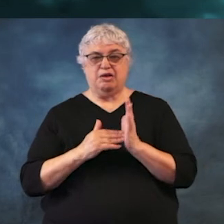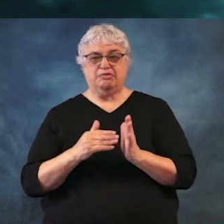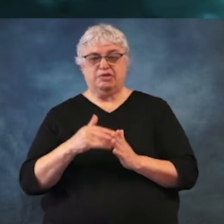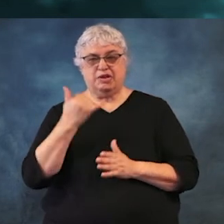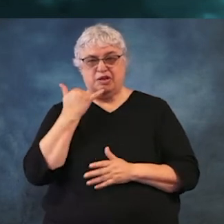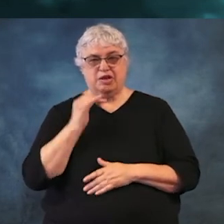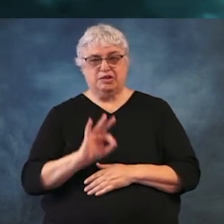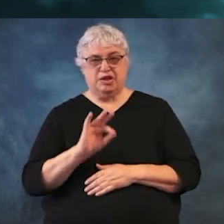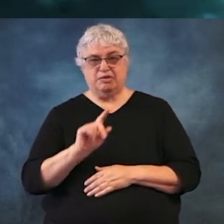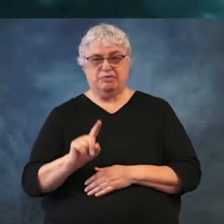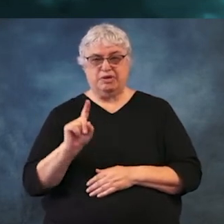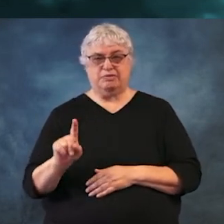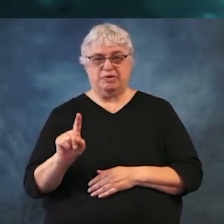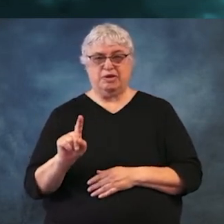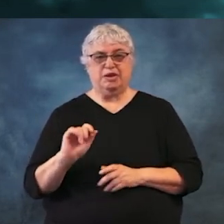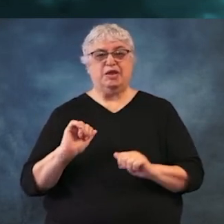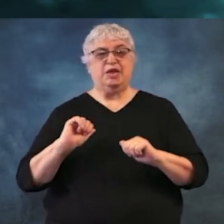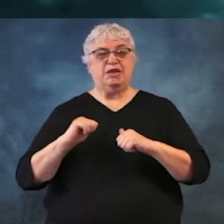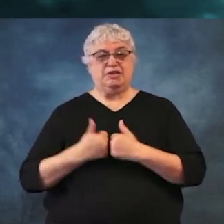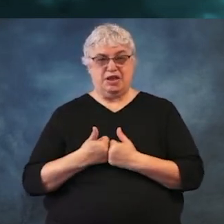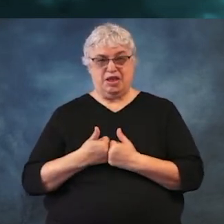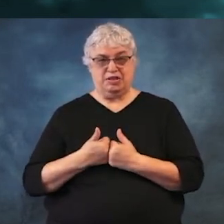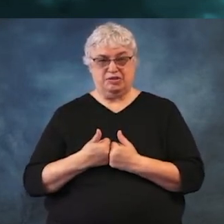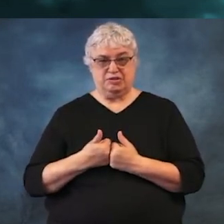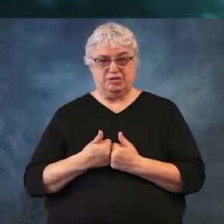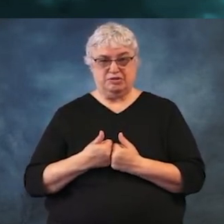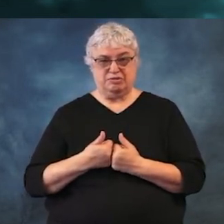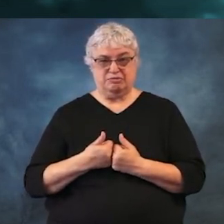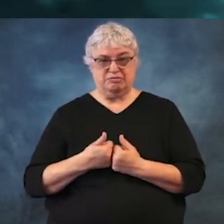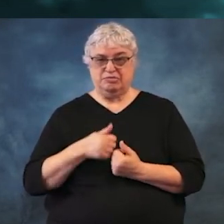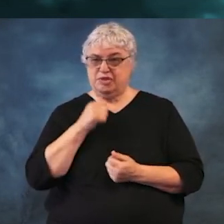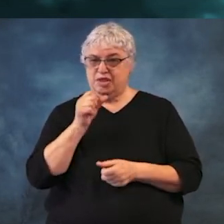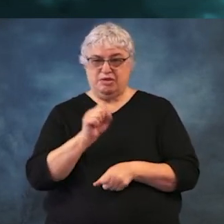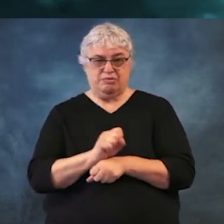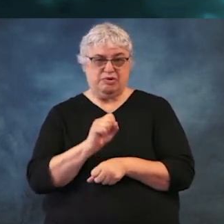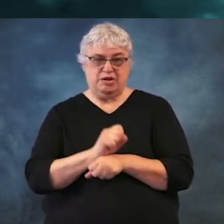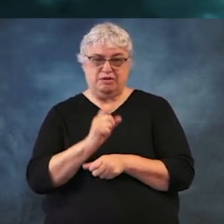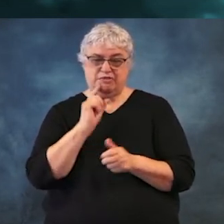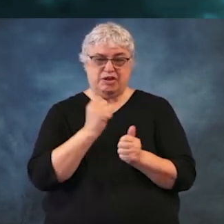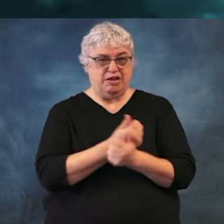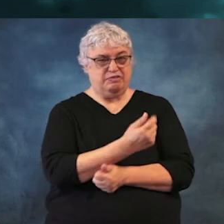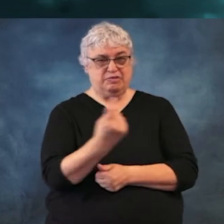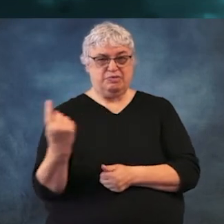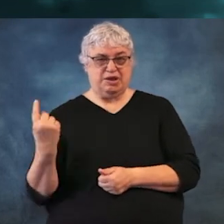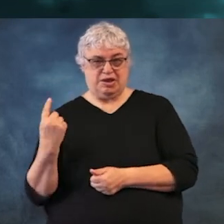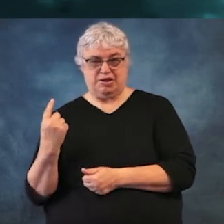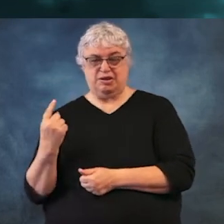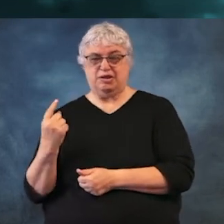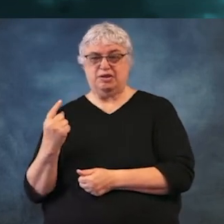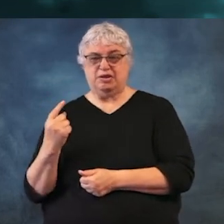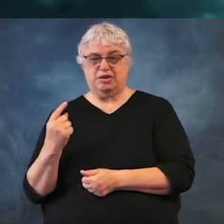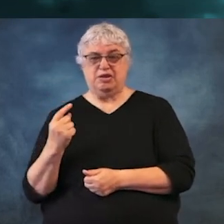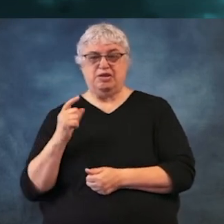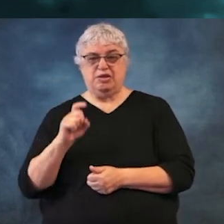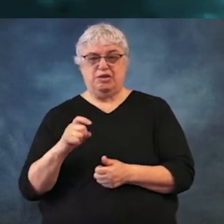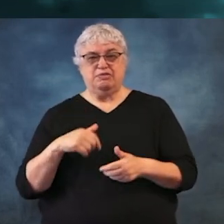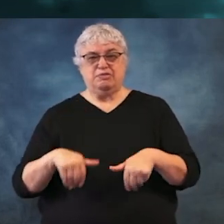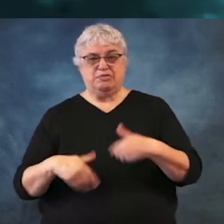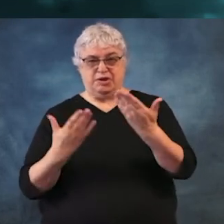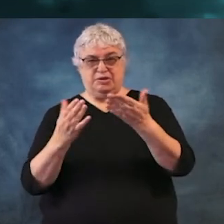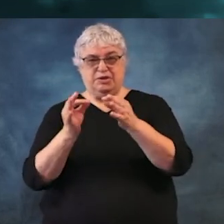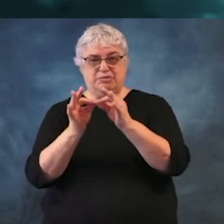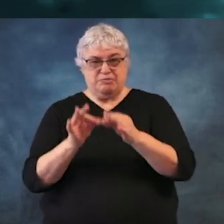call 911, and one of the challenges is that that does not work for everyone. So you definitely have raised a